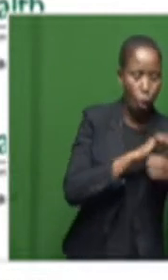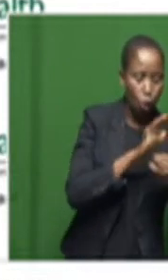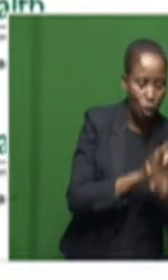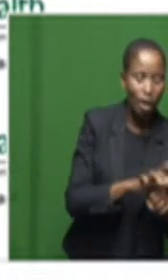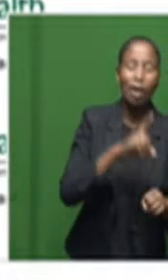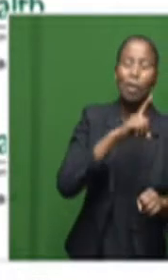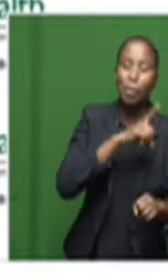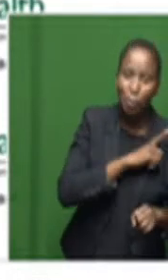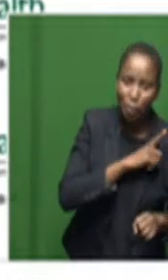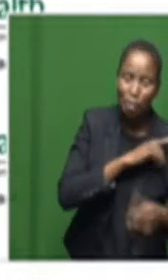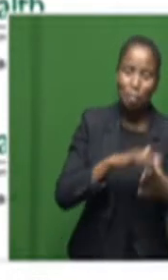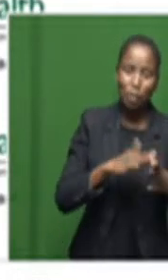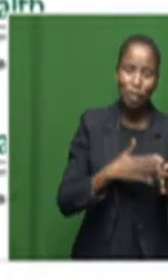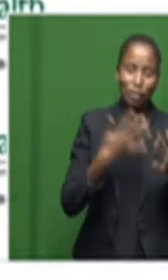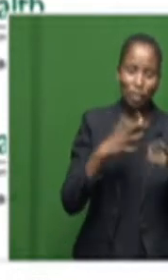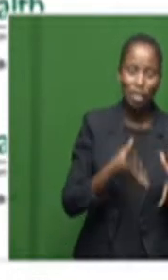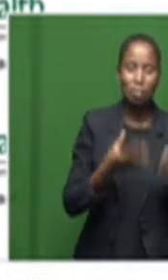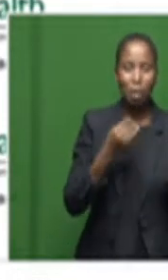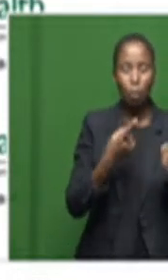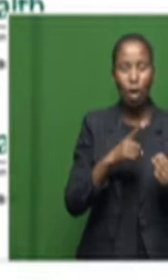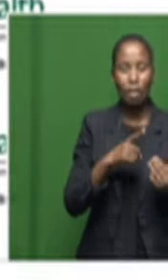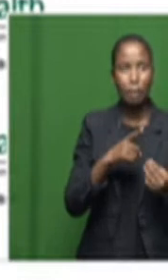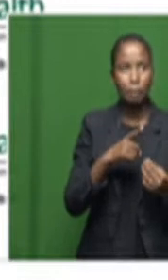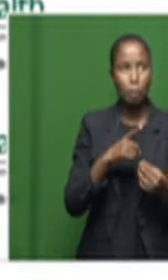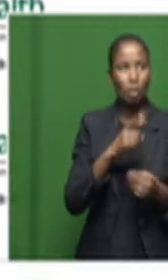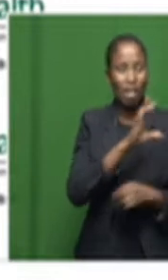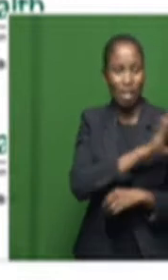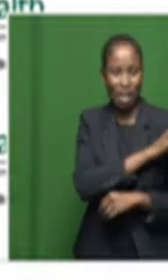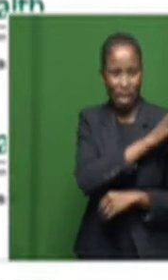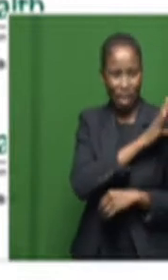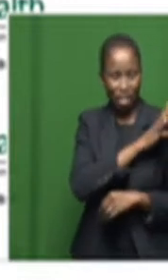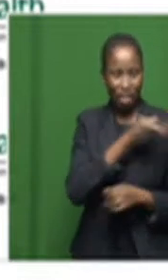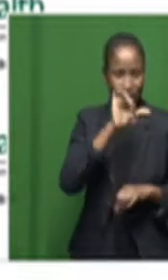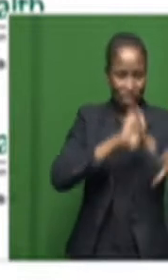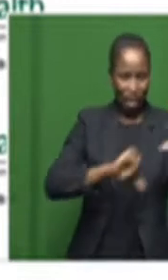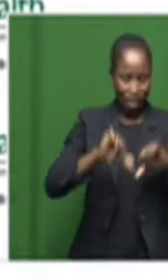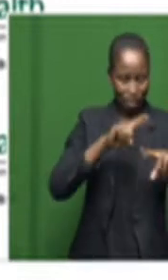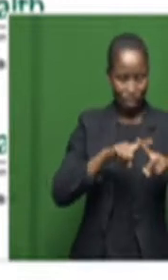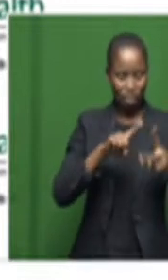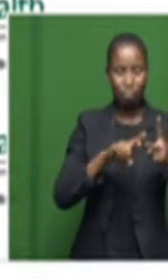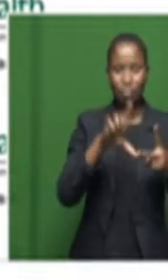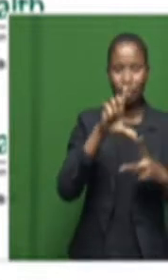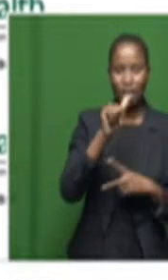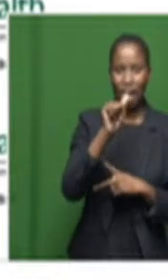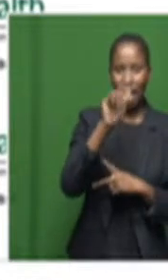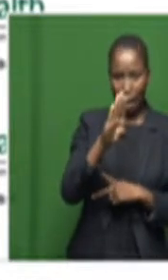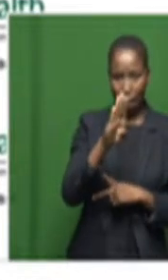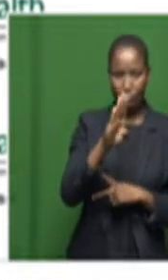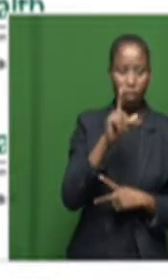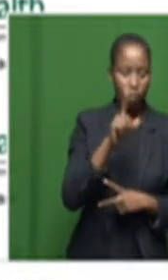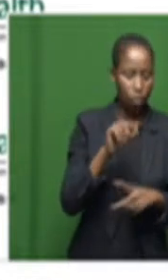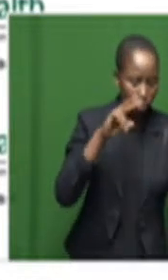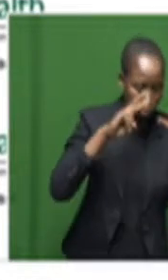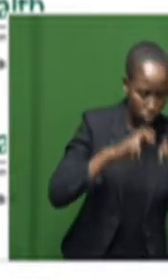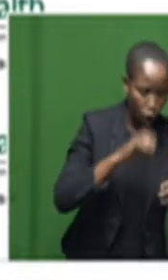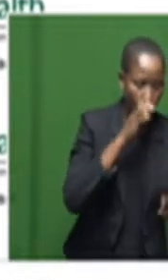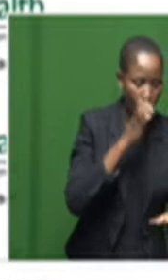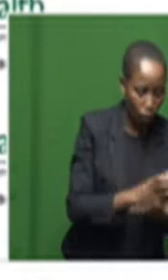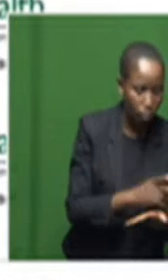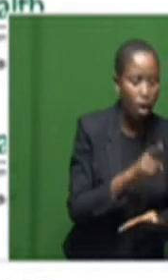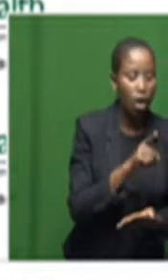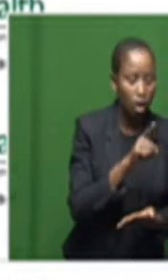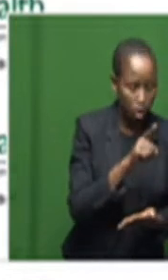been clinical signs, there has been laboratory confirmation that the person died from